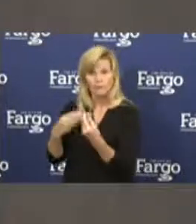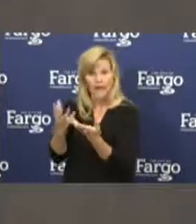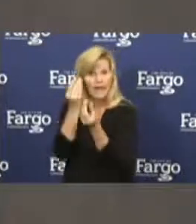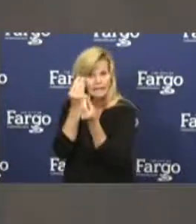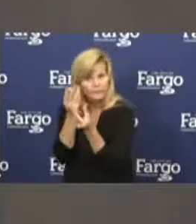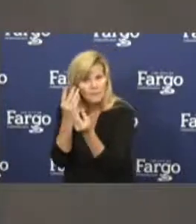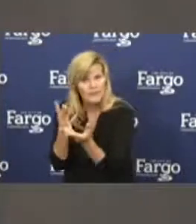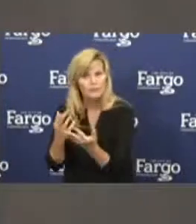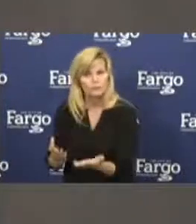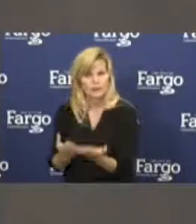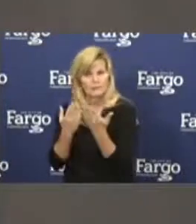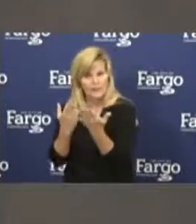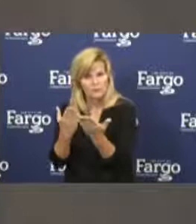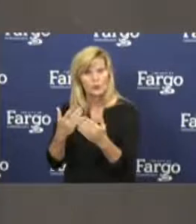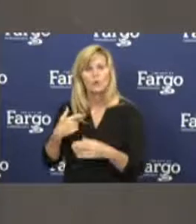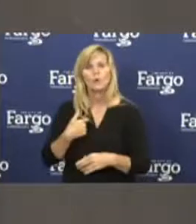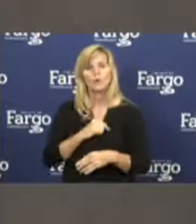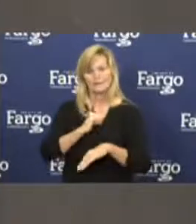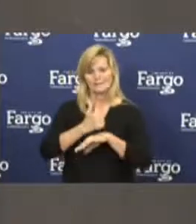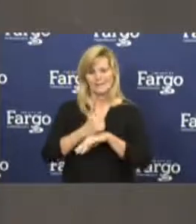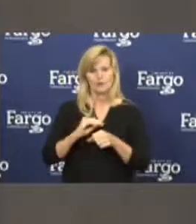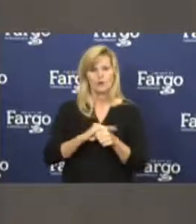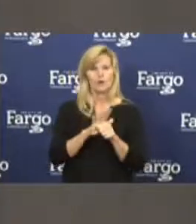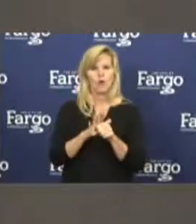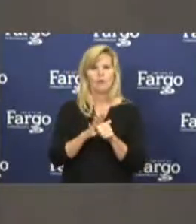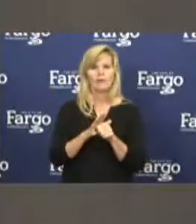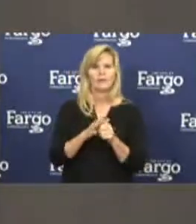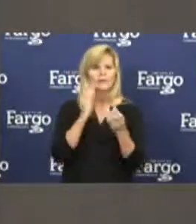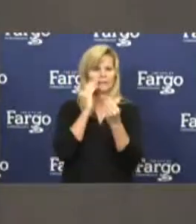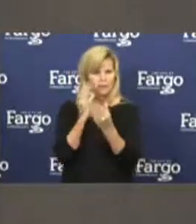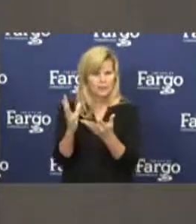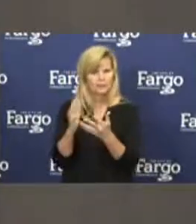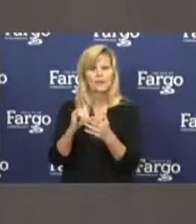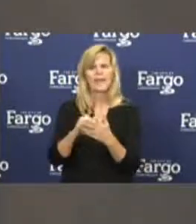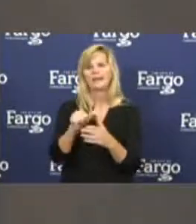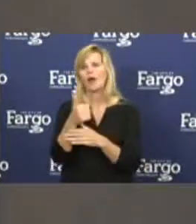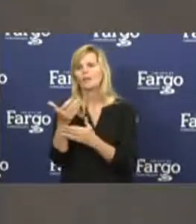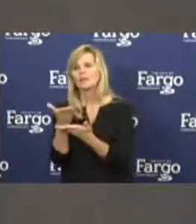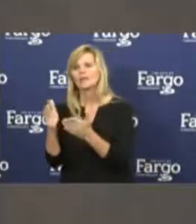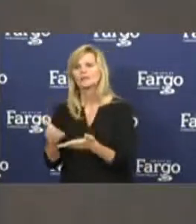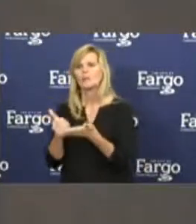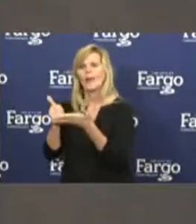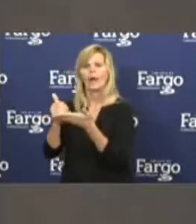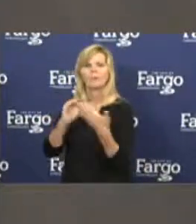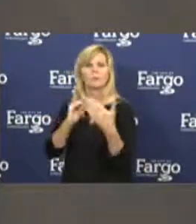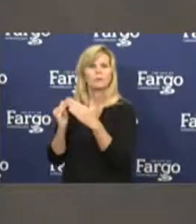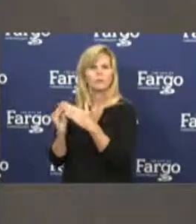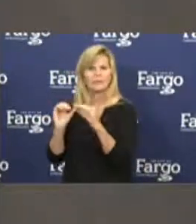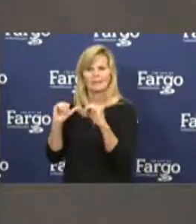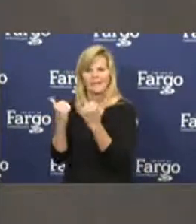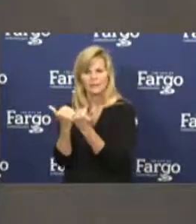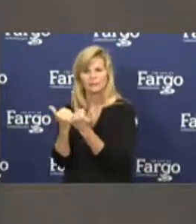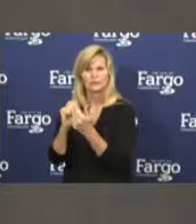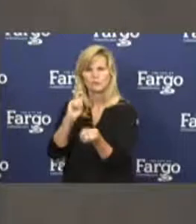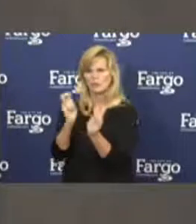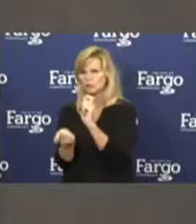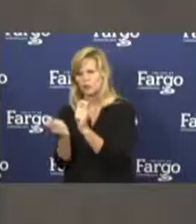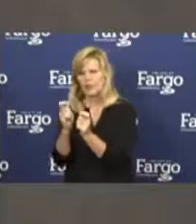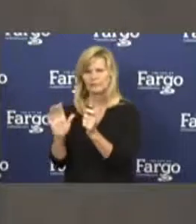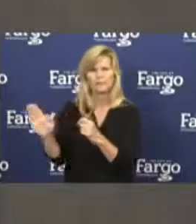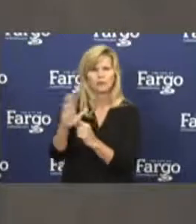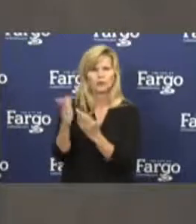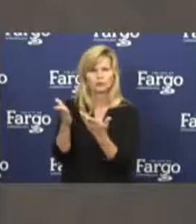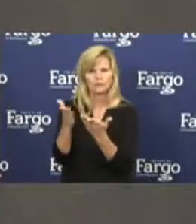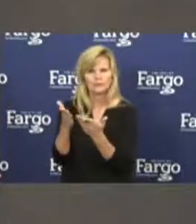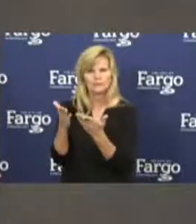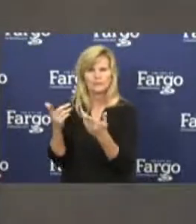We've developed COVID resources along with some translated materials to help community agencies navigate and adjust services as needed based